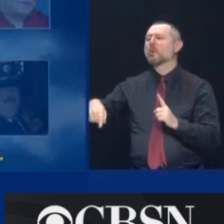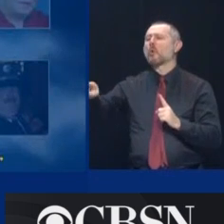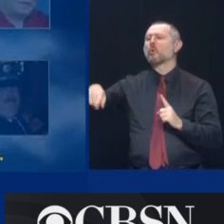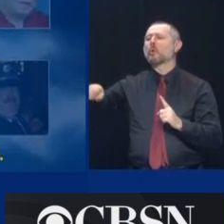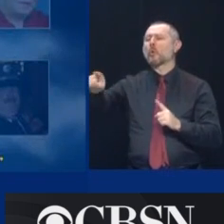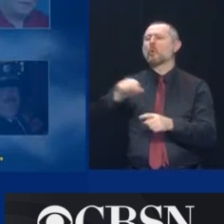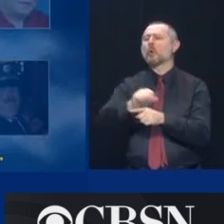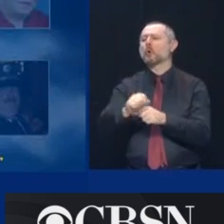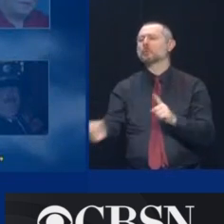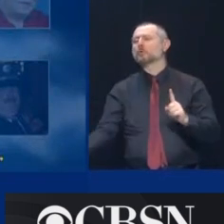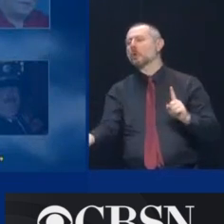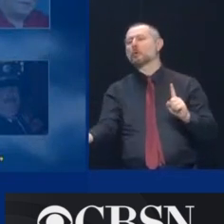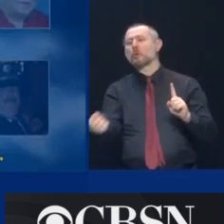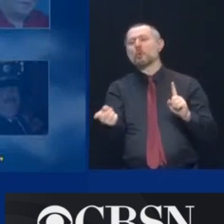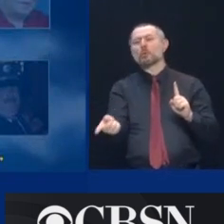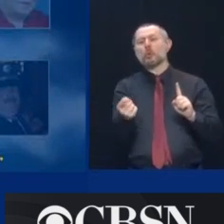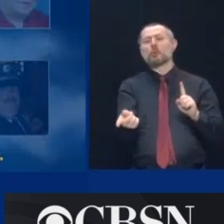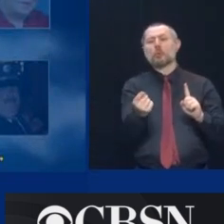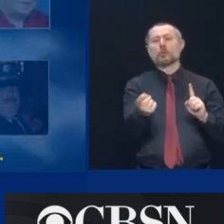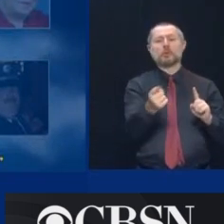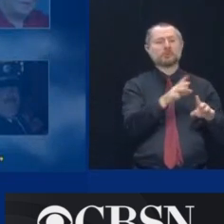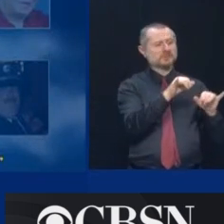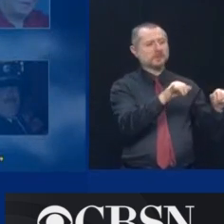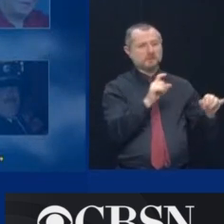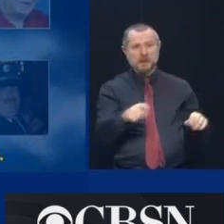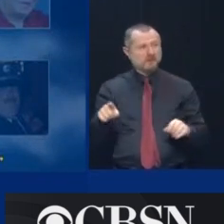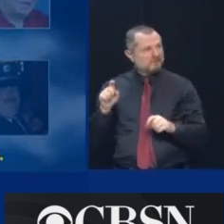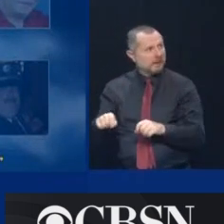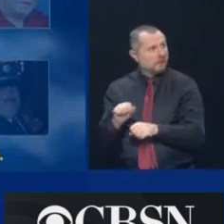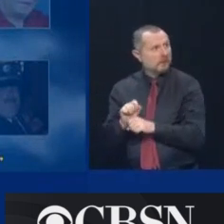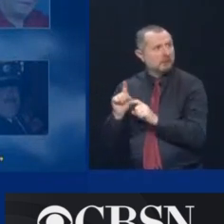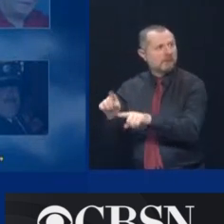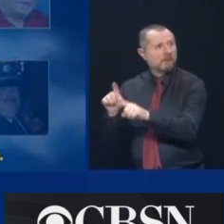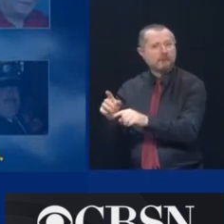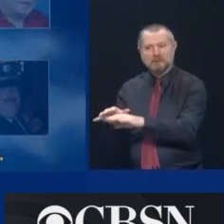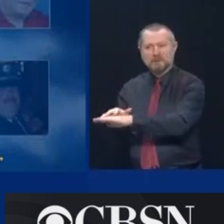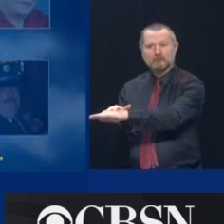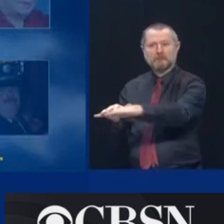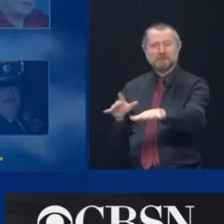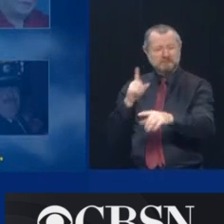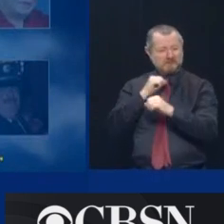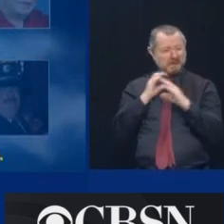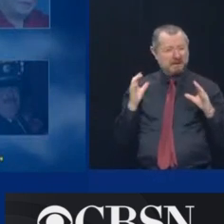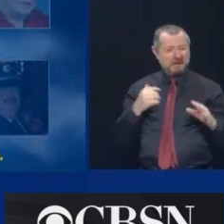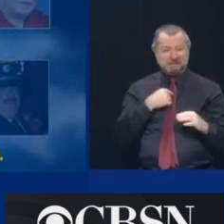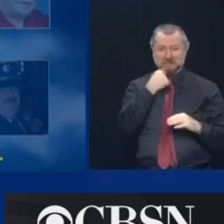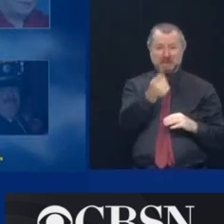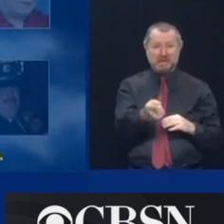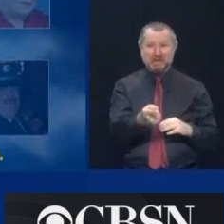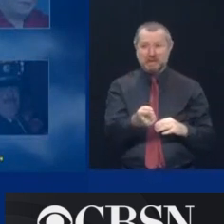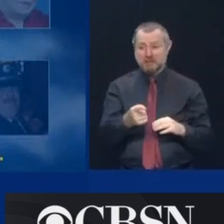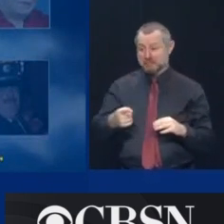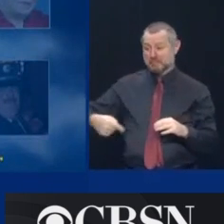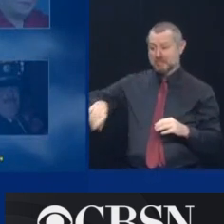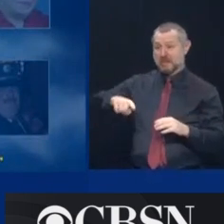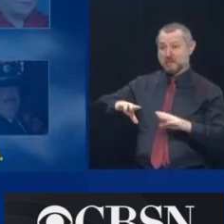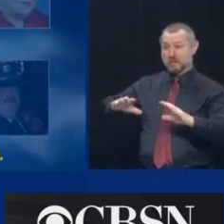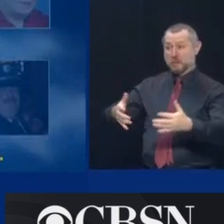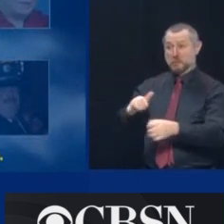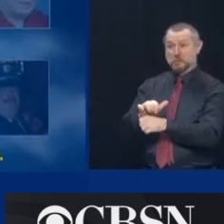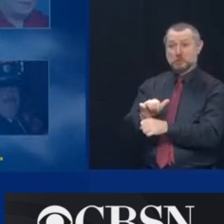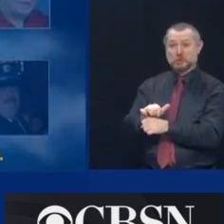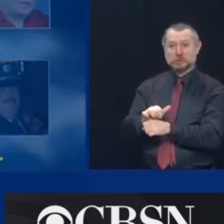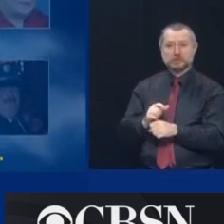have to wake up and you have to go to work. Why? So we can stay home. You have to drive the